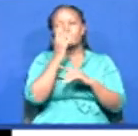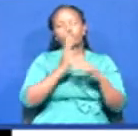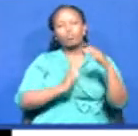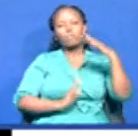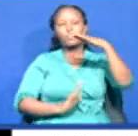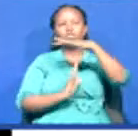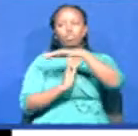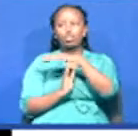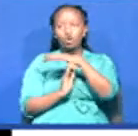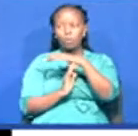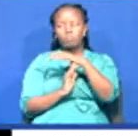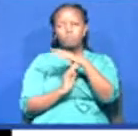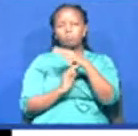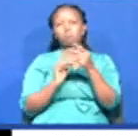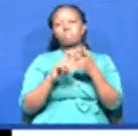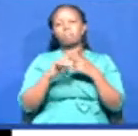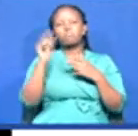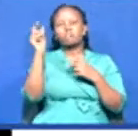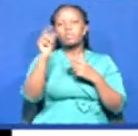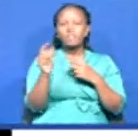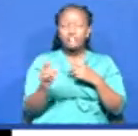to the regions.